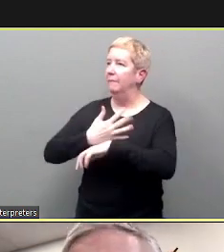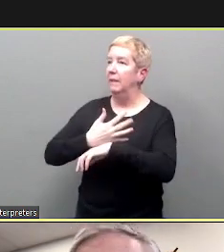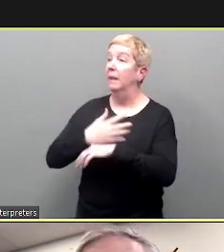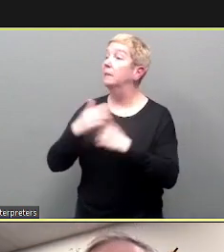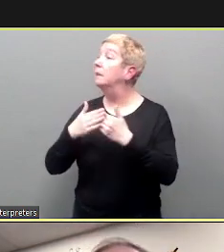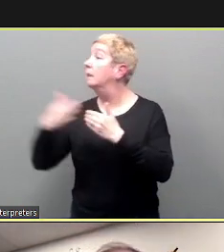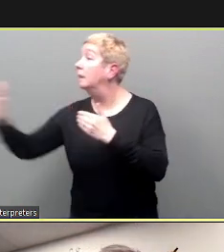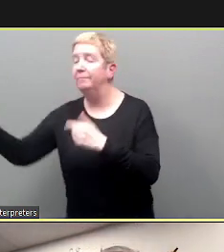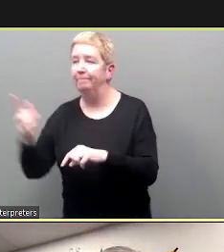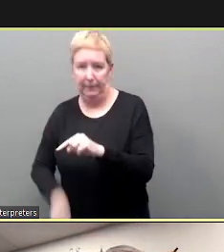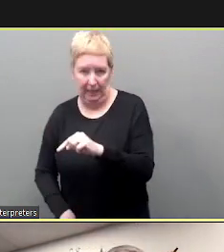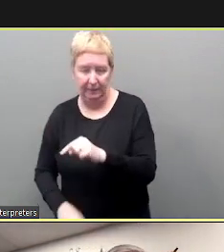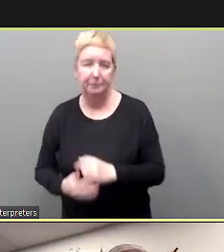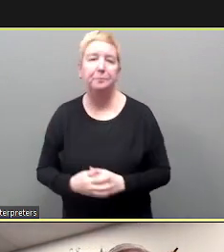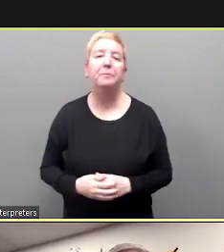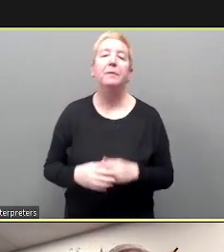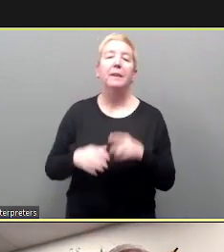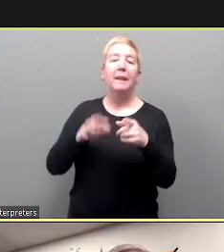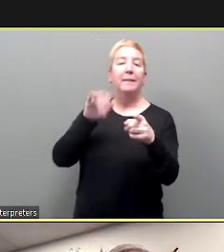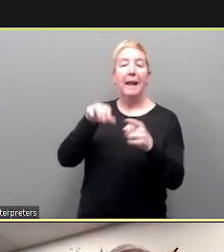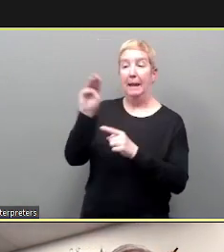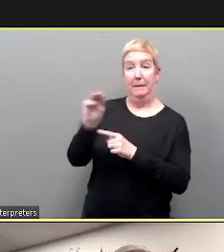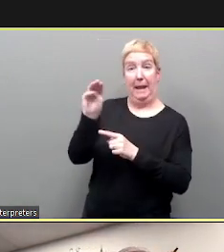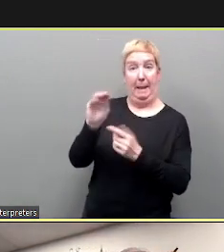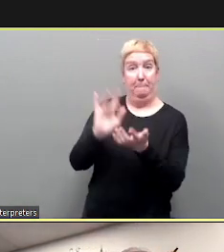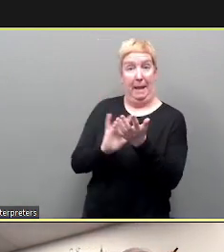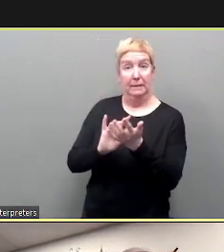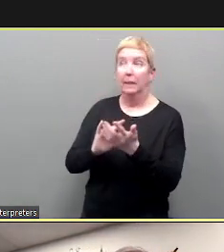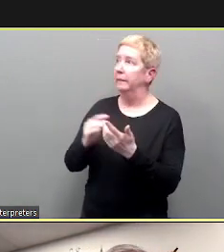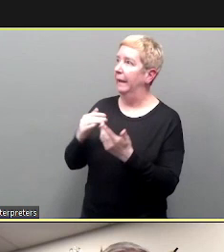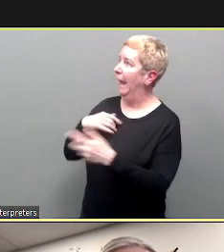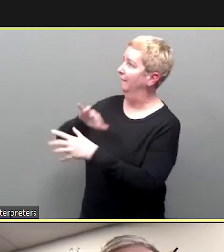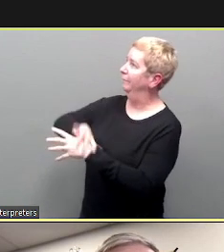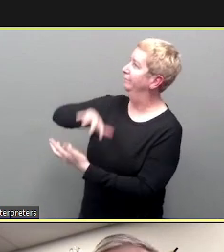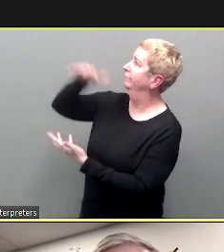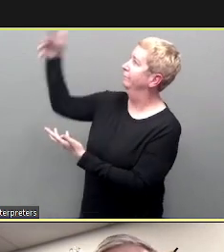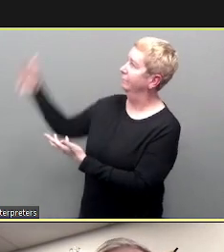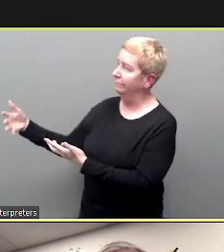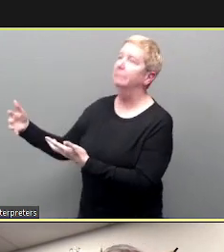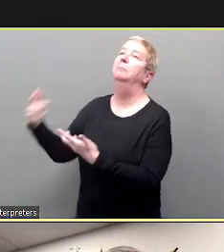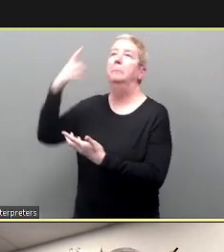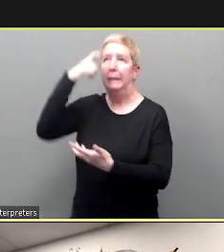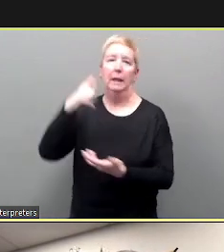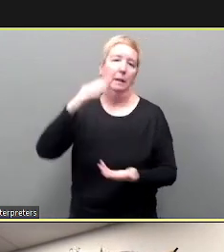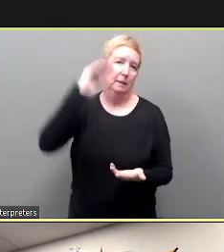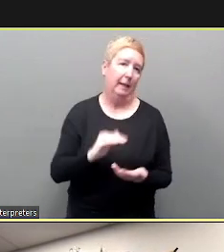that available precisely because it's less effective. So what does this mean